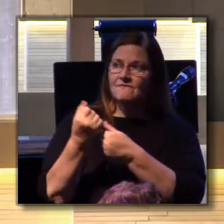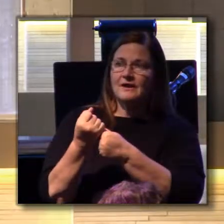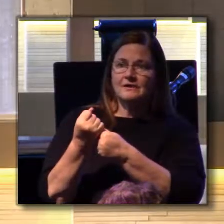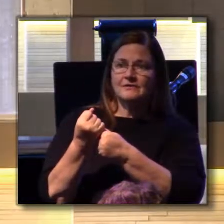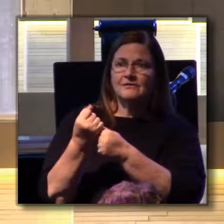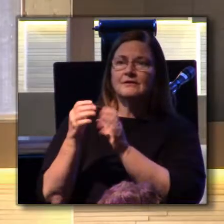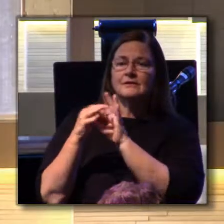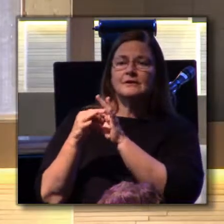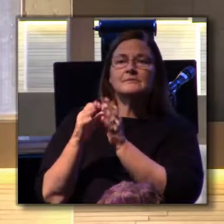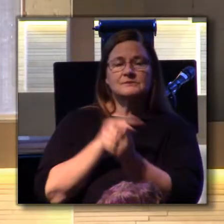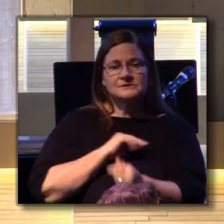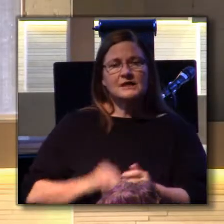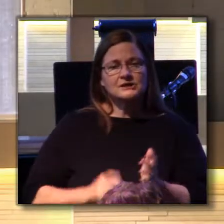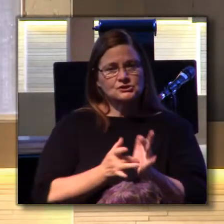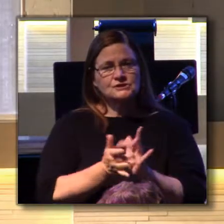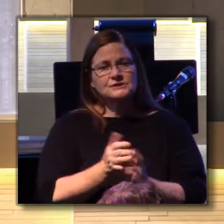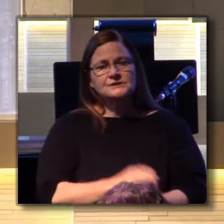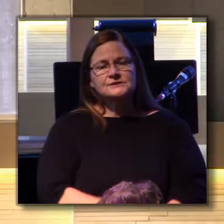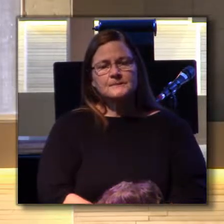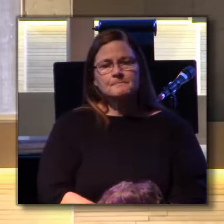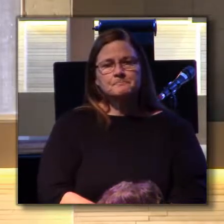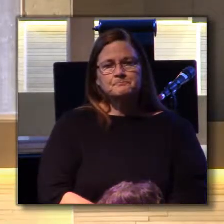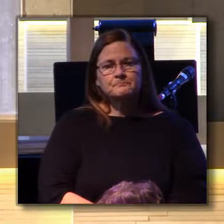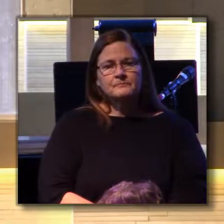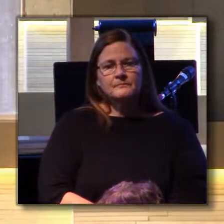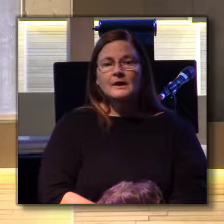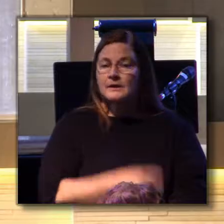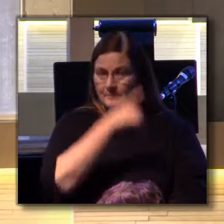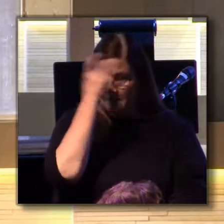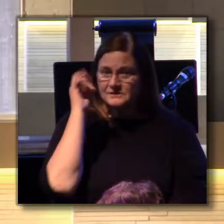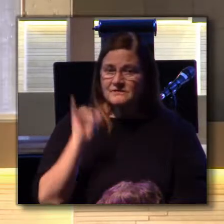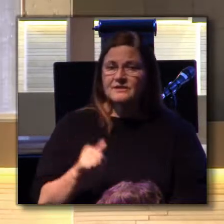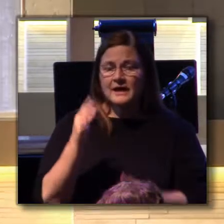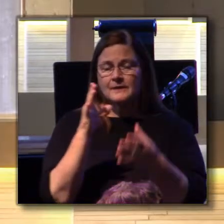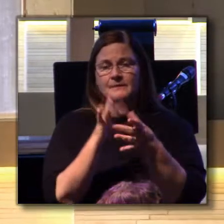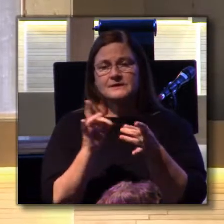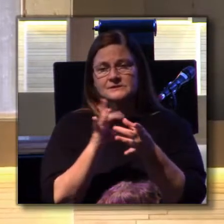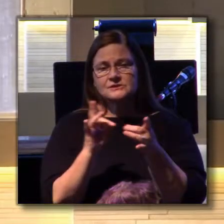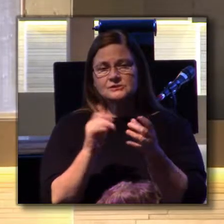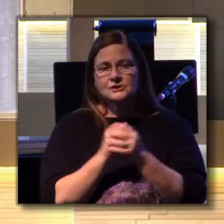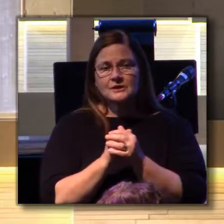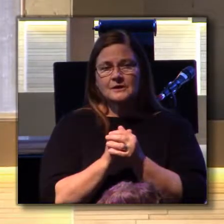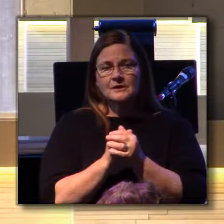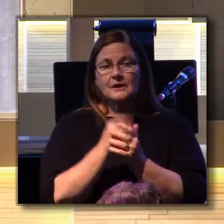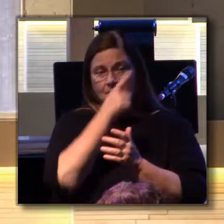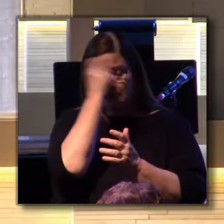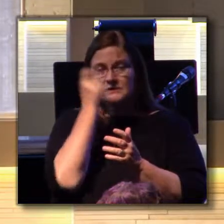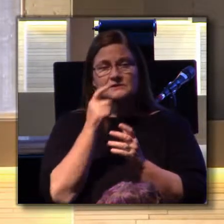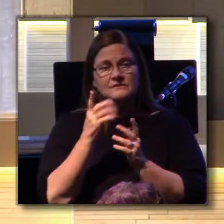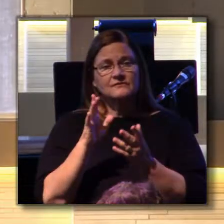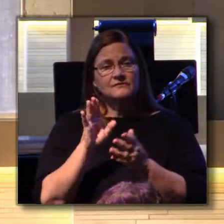Jesus. And because of that message, and because of its uniqueness,